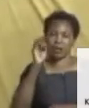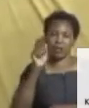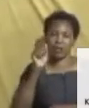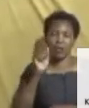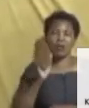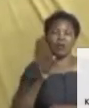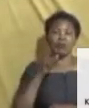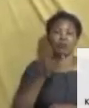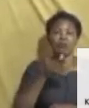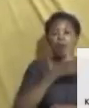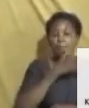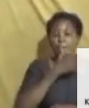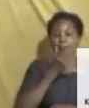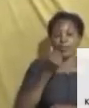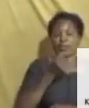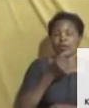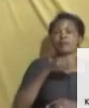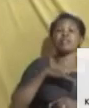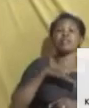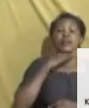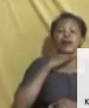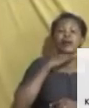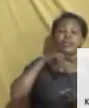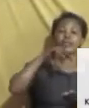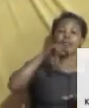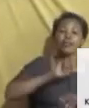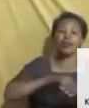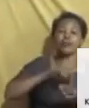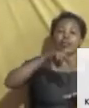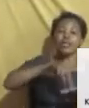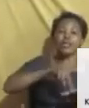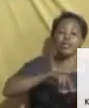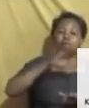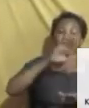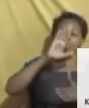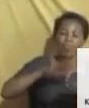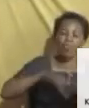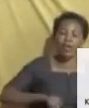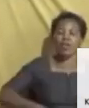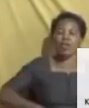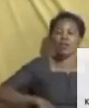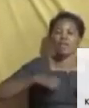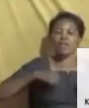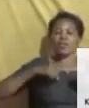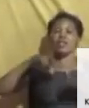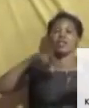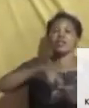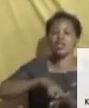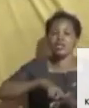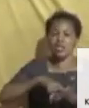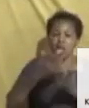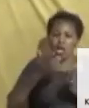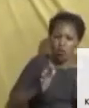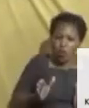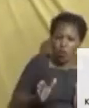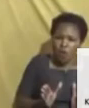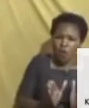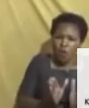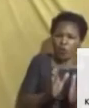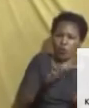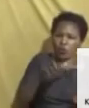dying standing than living kneeling. Do not be forced to kneel to